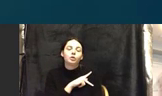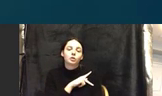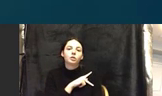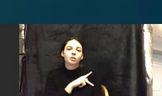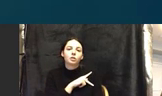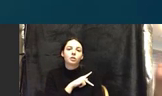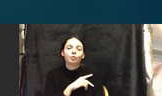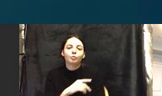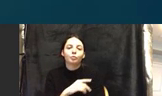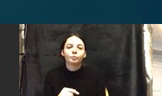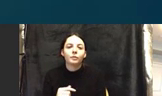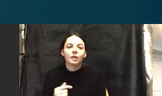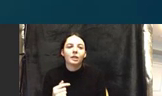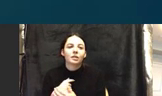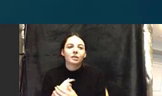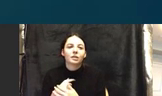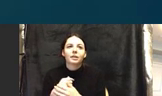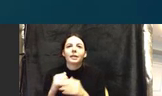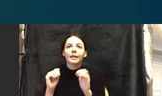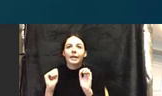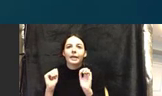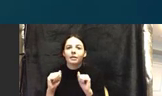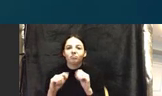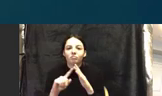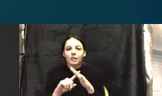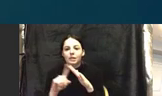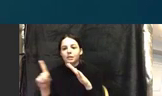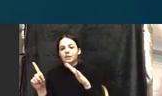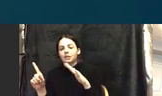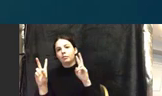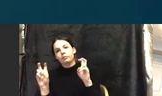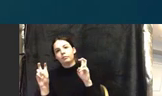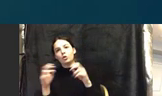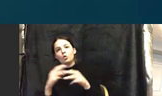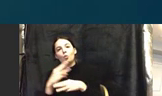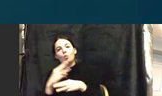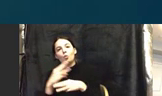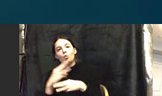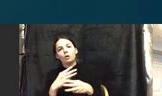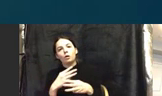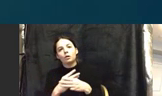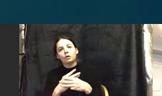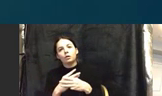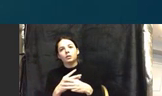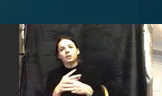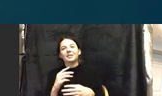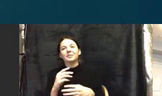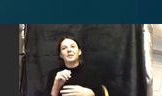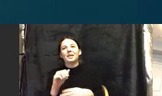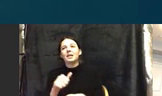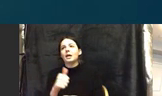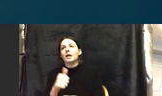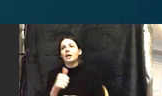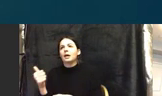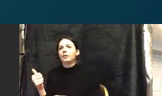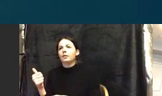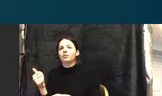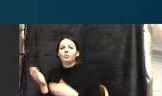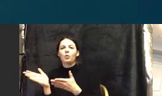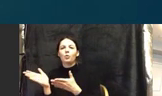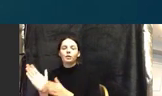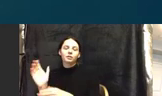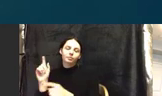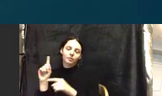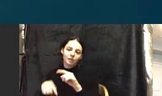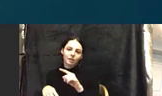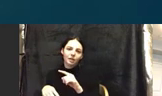us to just leave our world in a way that we can't with anything else. Reading is also